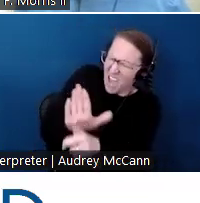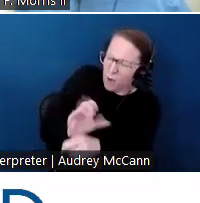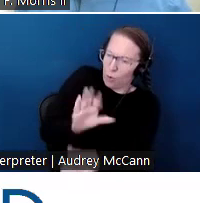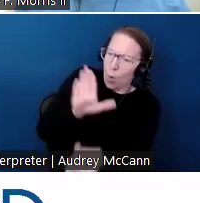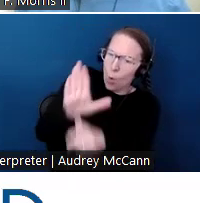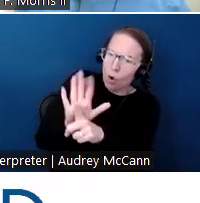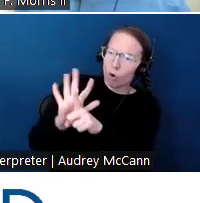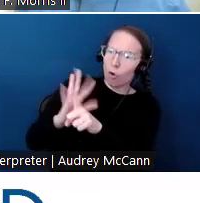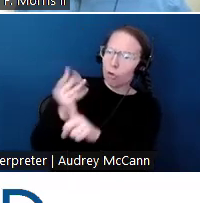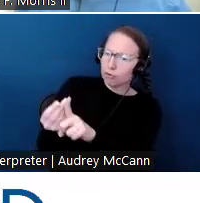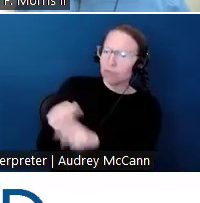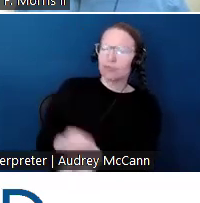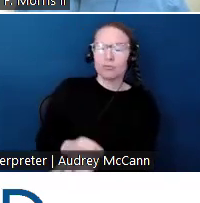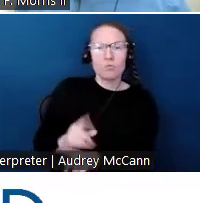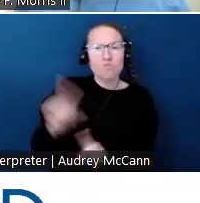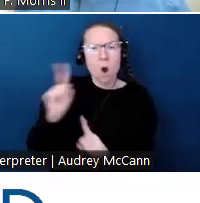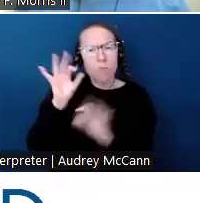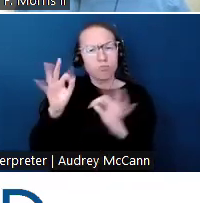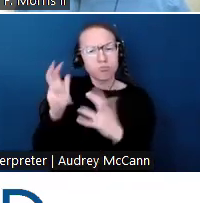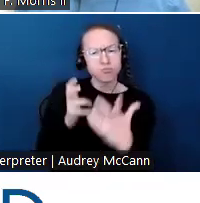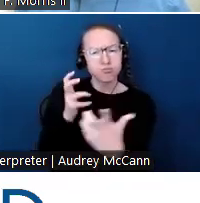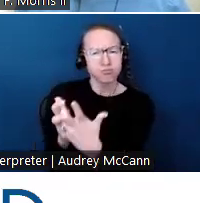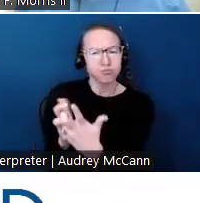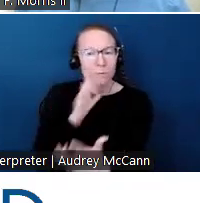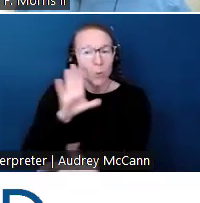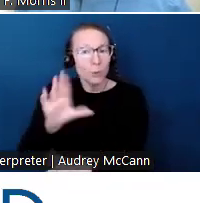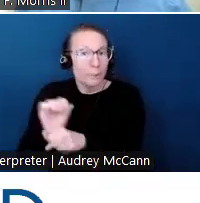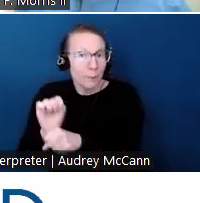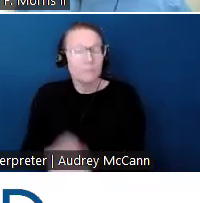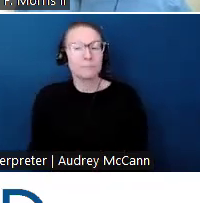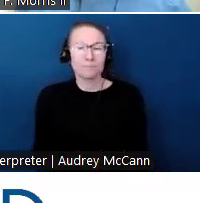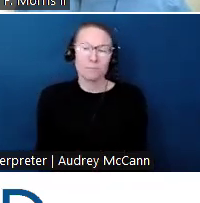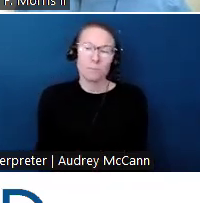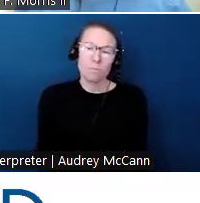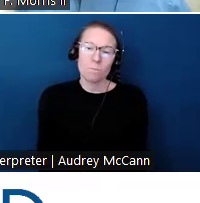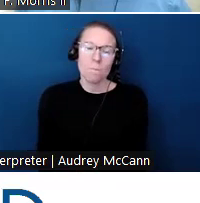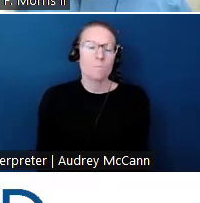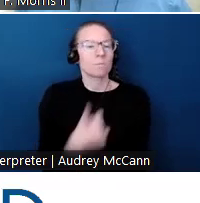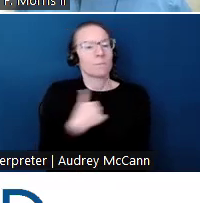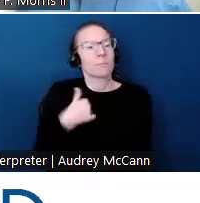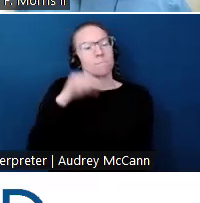culture suitable and viable employment. We need to seek out